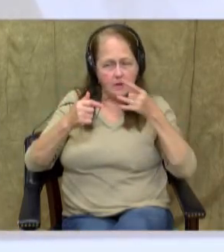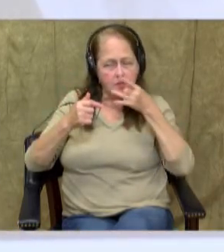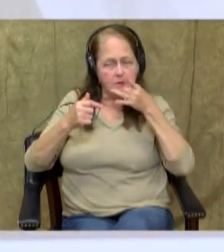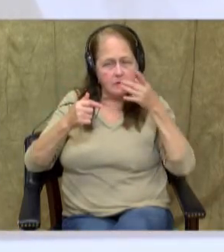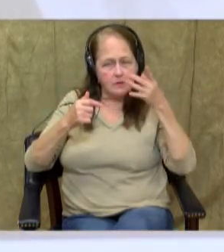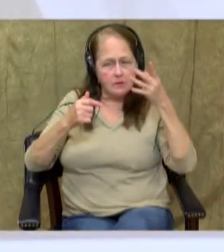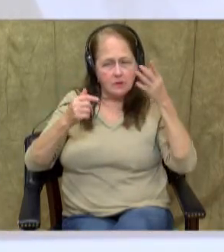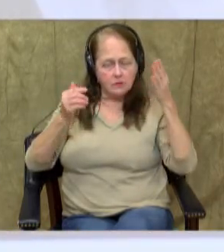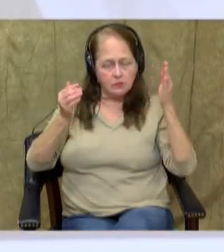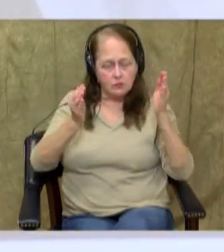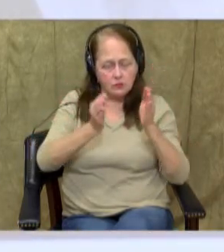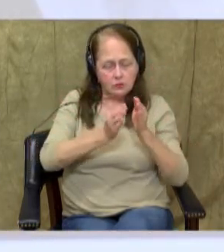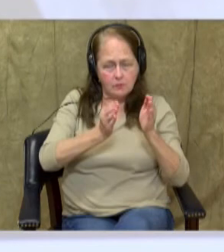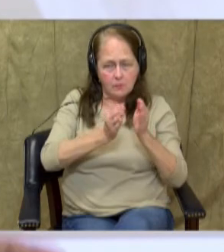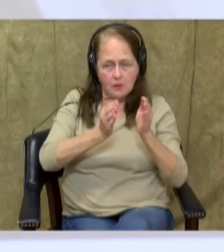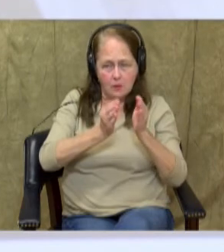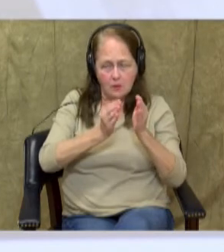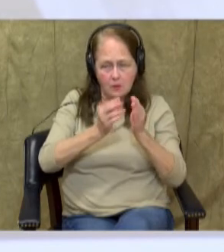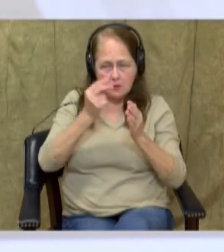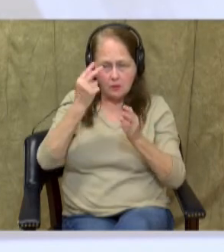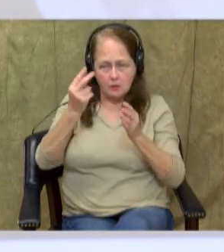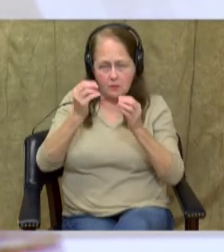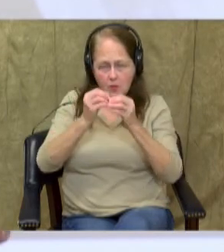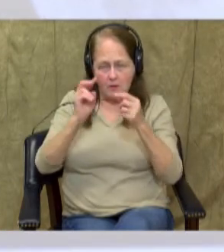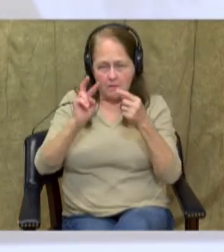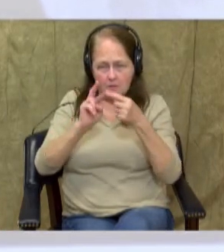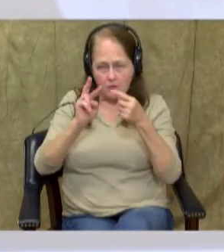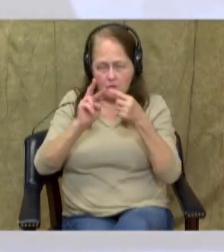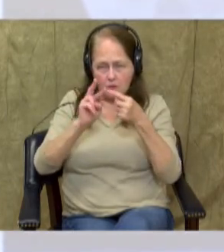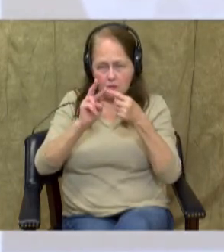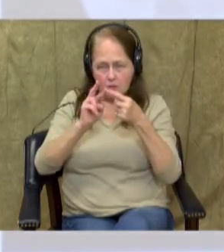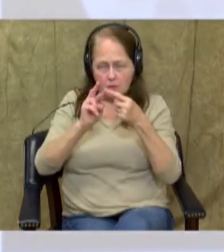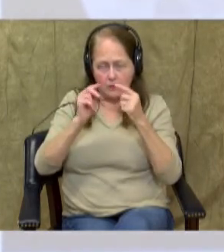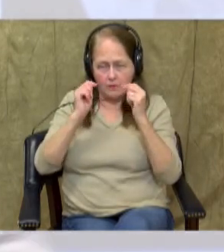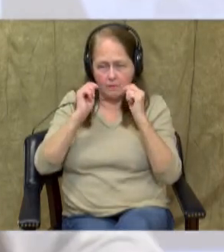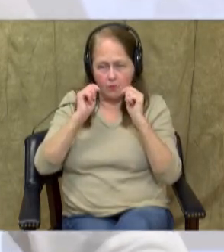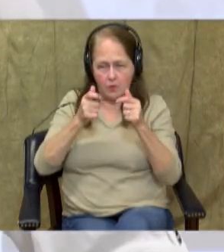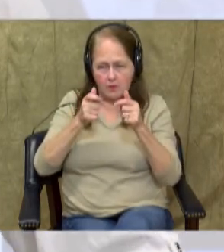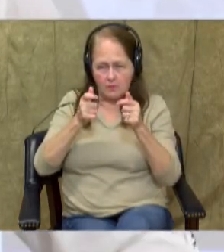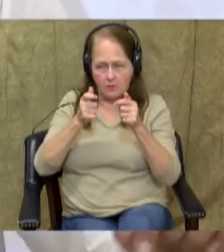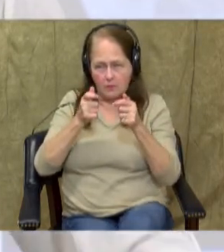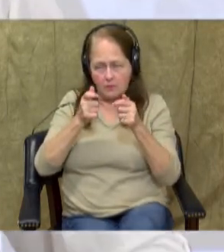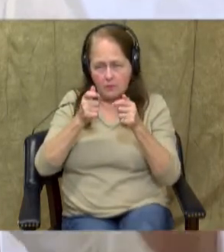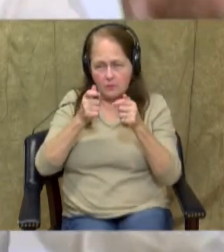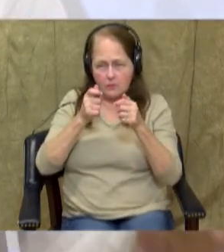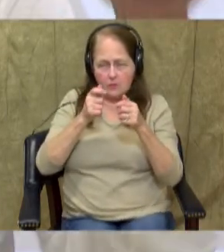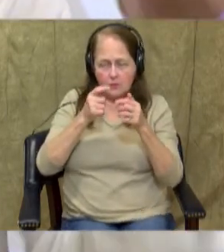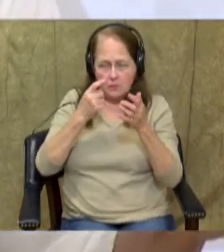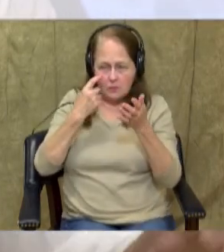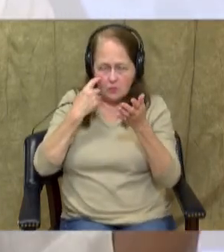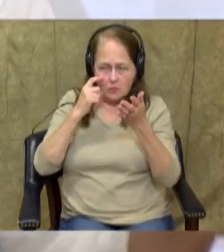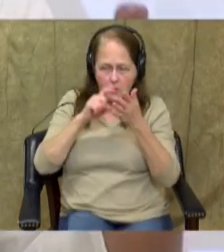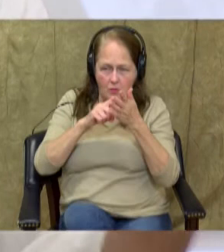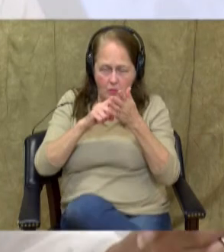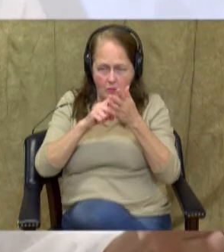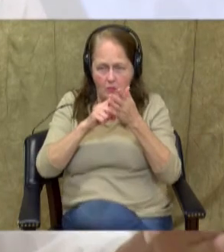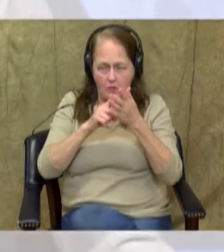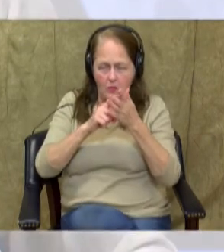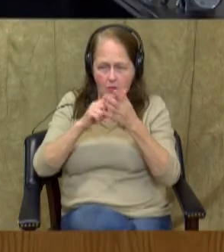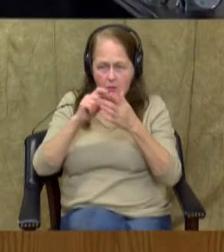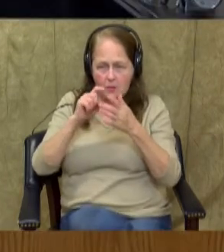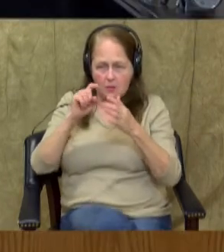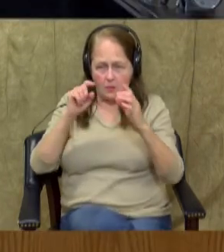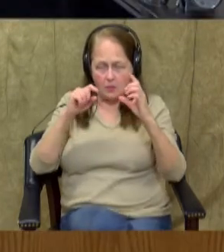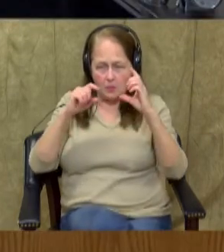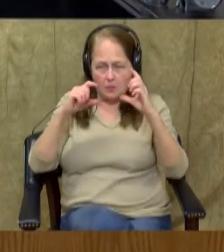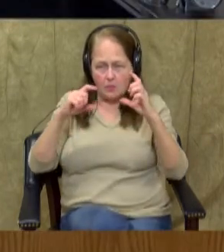is getting smaller. I got 2 more vocabulary words I want to throw at you real quick. I want you to notice, because the orbit is elliptical,